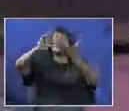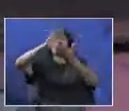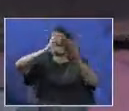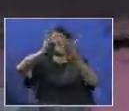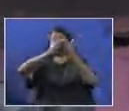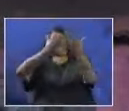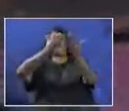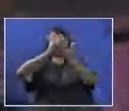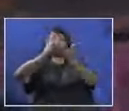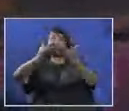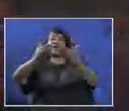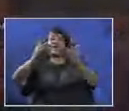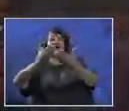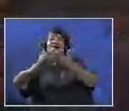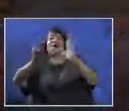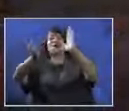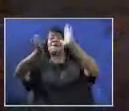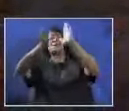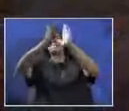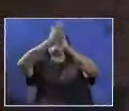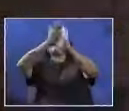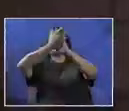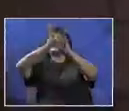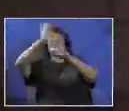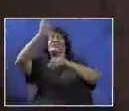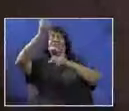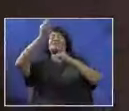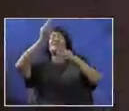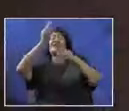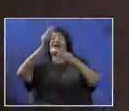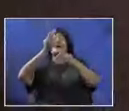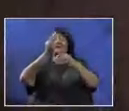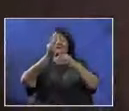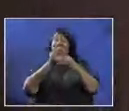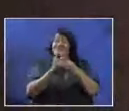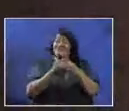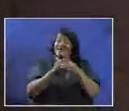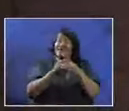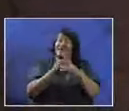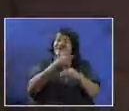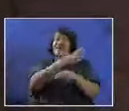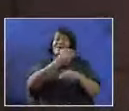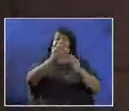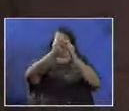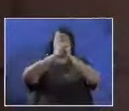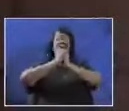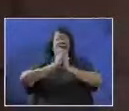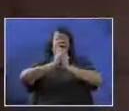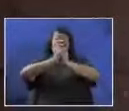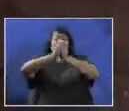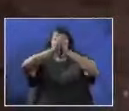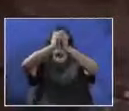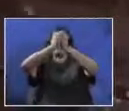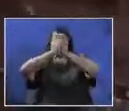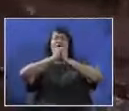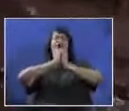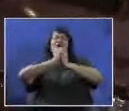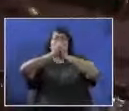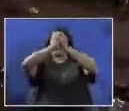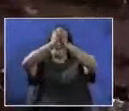So just lift your hands, Father. I'm not worrying about anything but giving you glory in this moment.